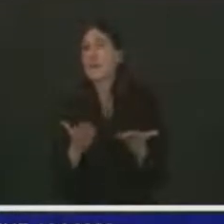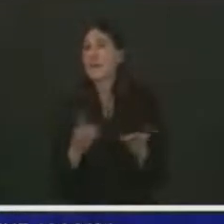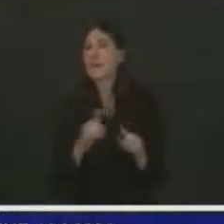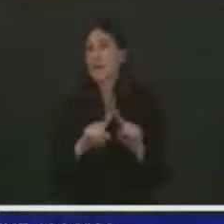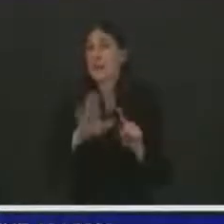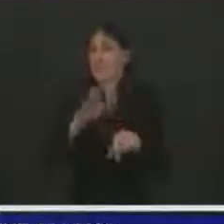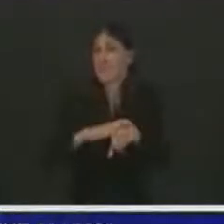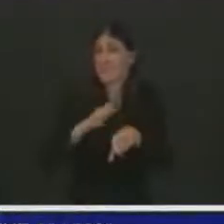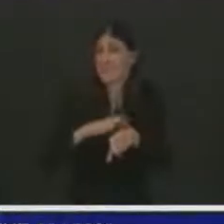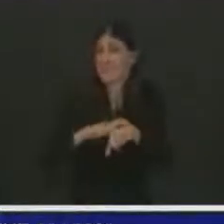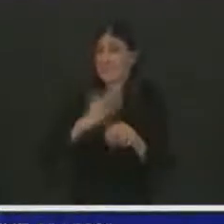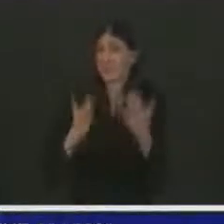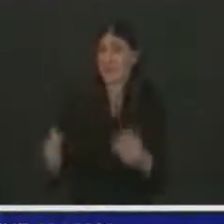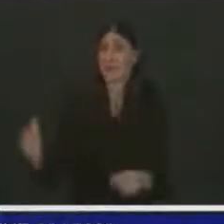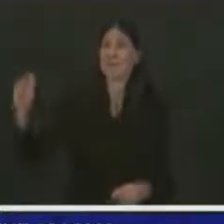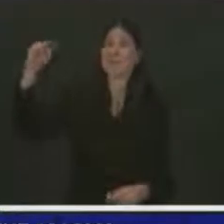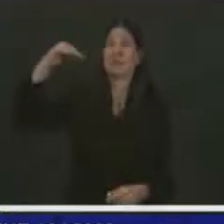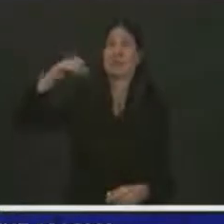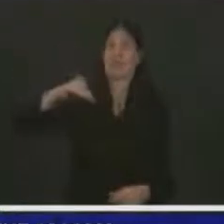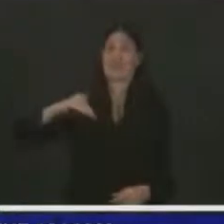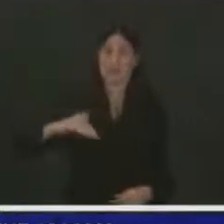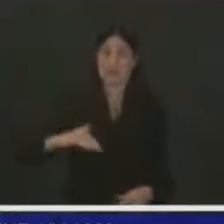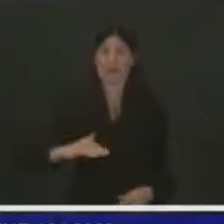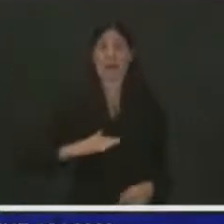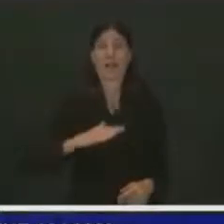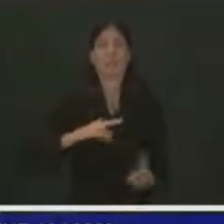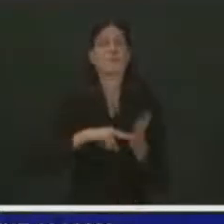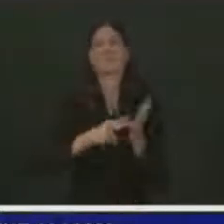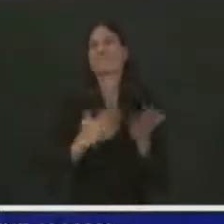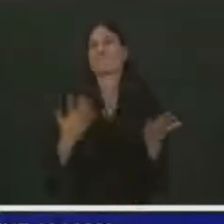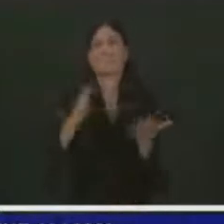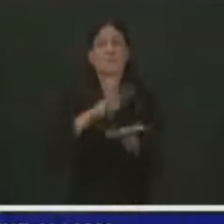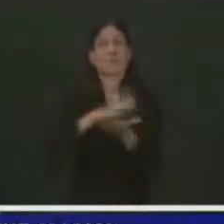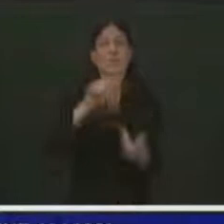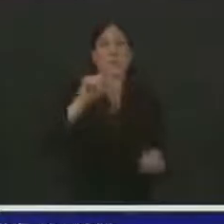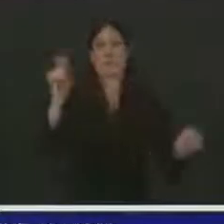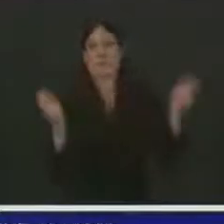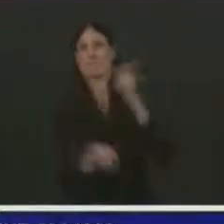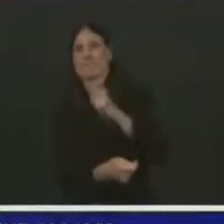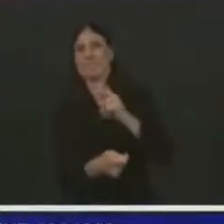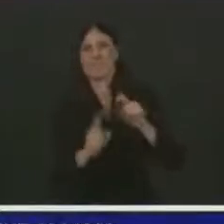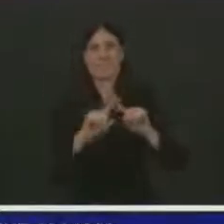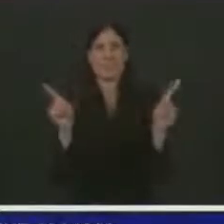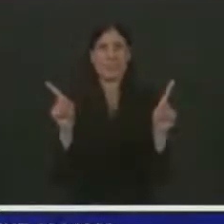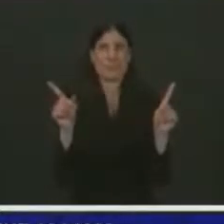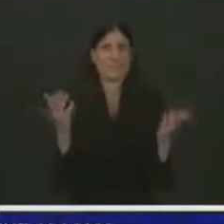is not enough to just have a plan for a hybrid model or an every other day thing, as you